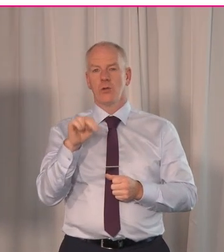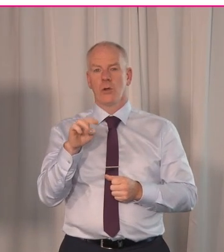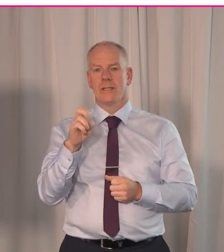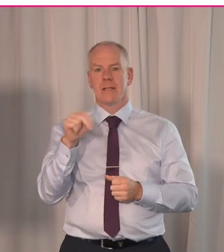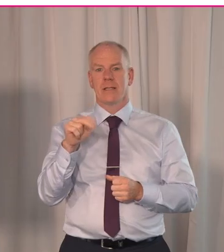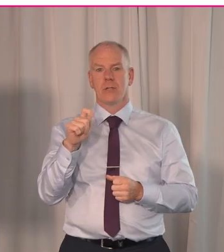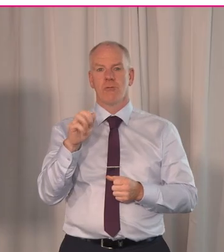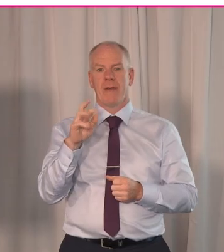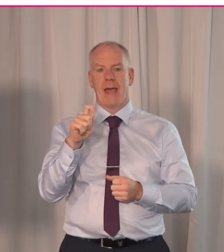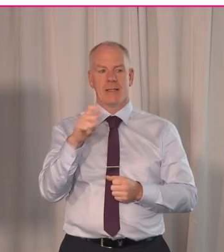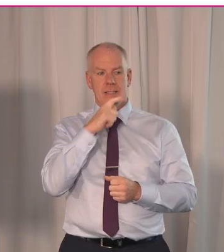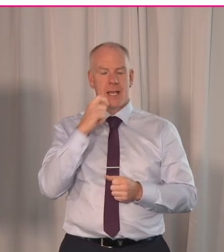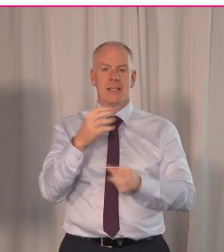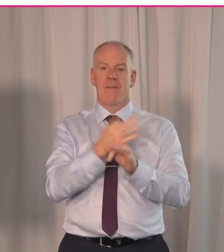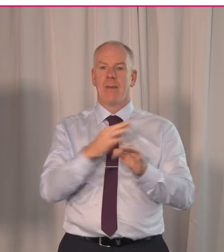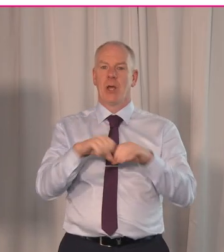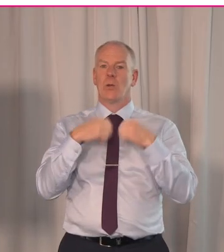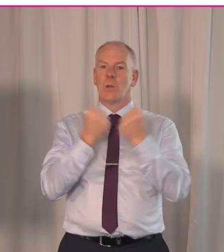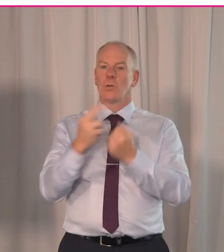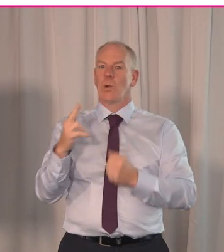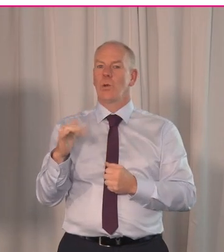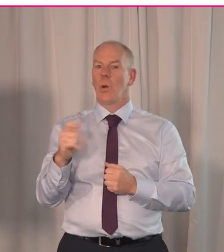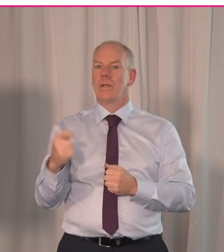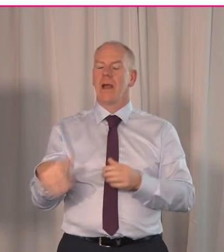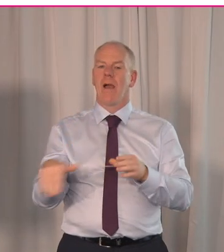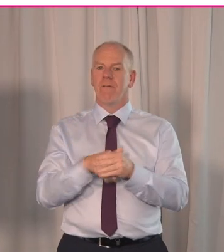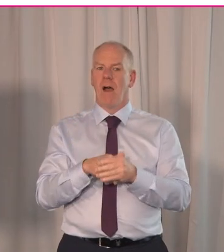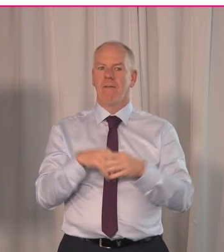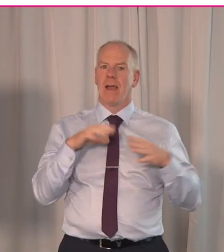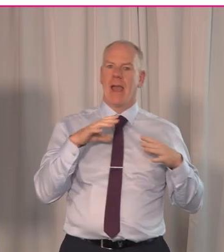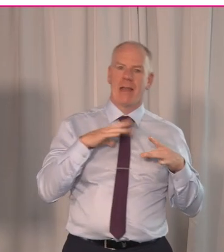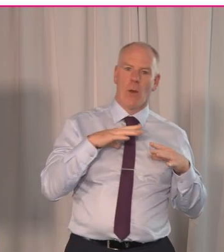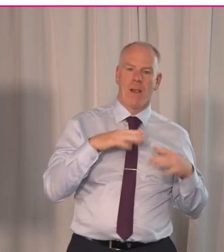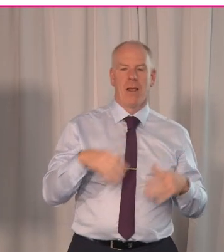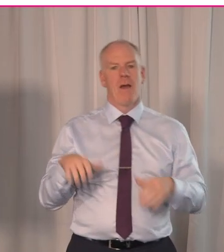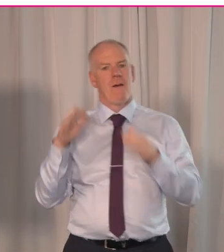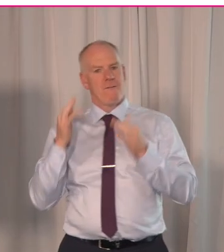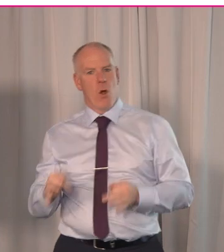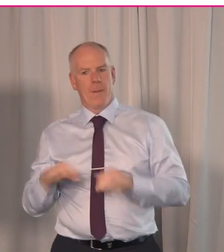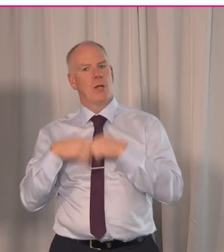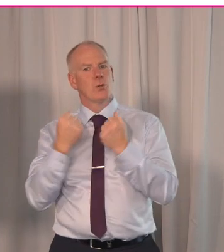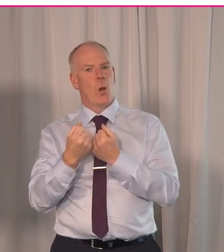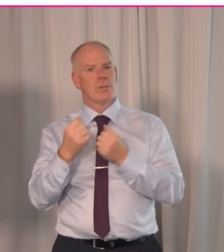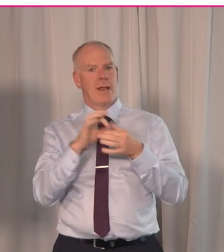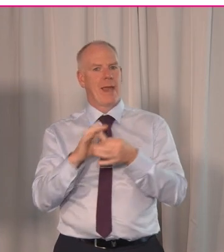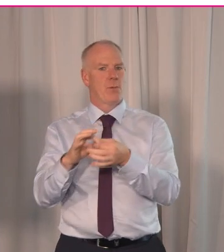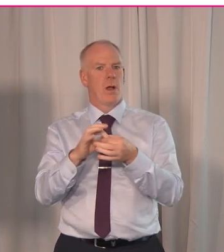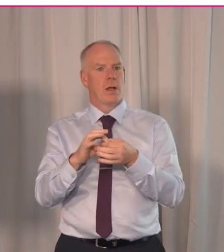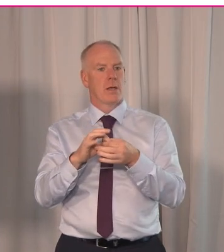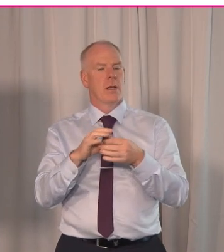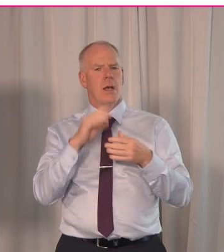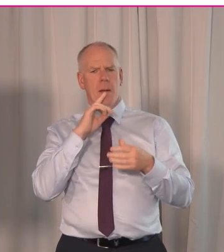family as a social unit embedded within other informal and formal social networks. And I suppose within an ecological